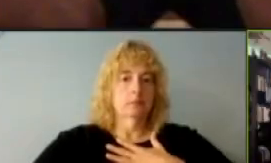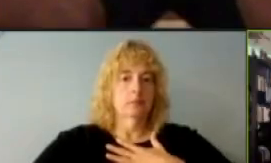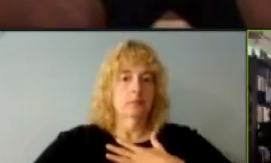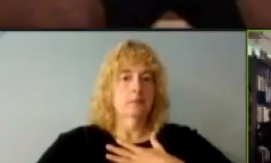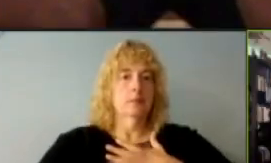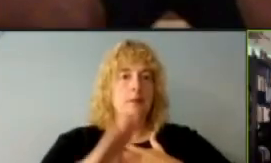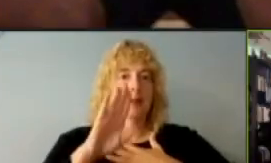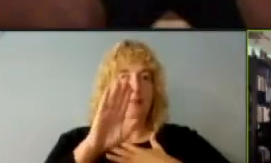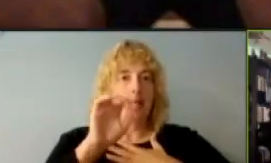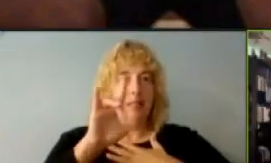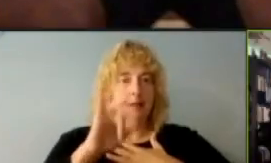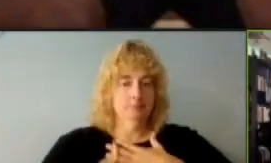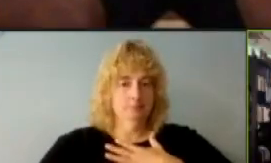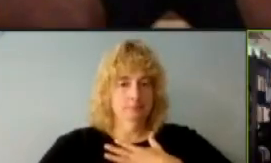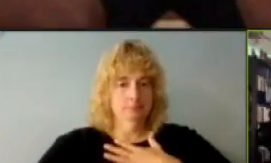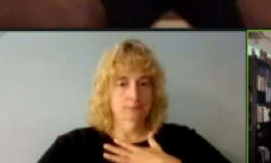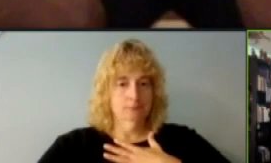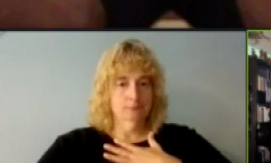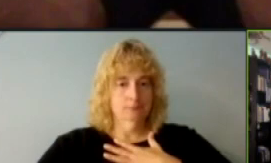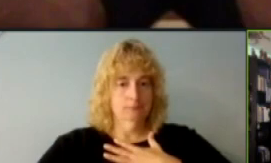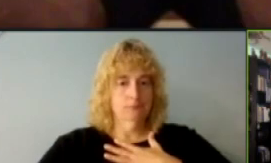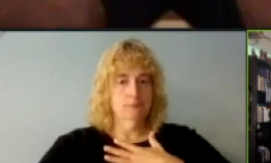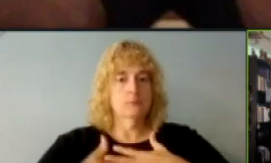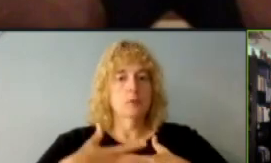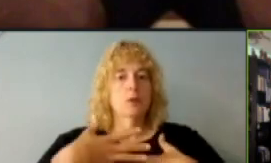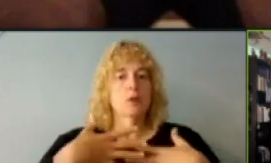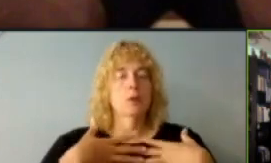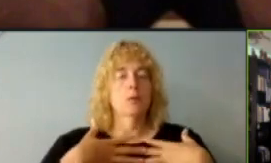Breathing gently and peacefully.